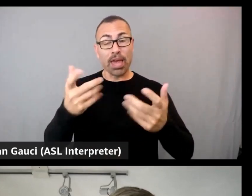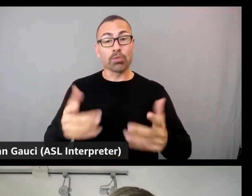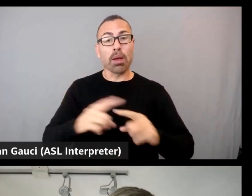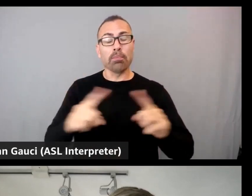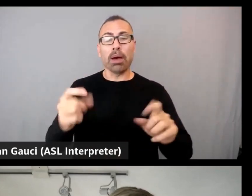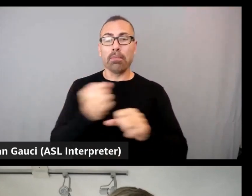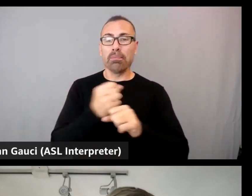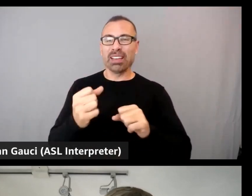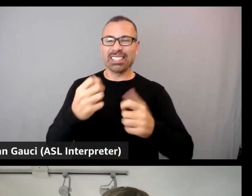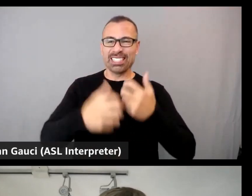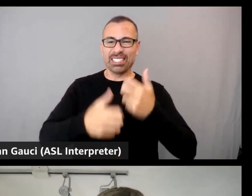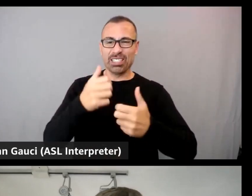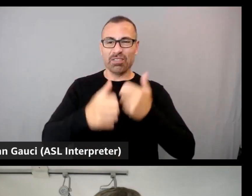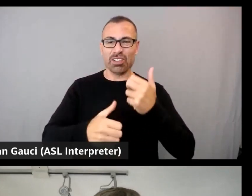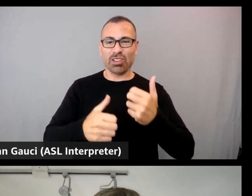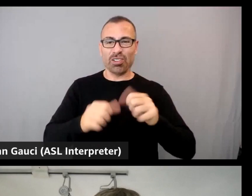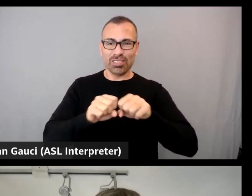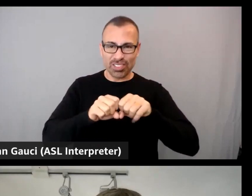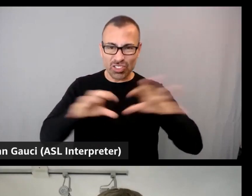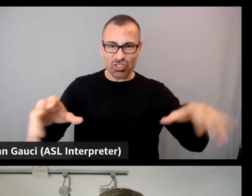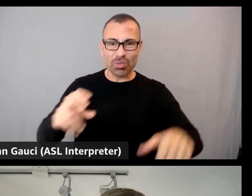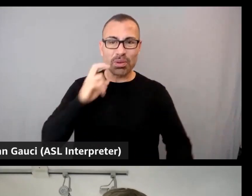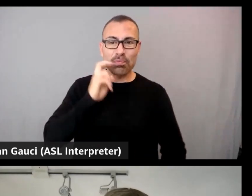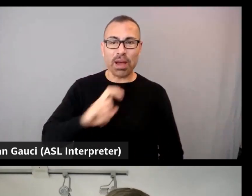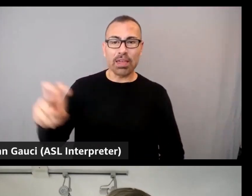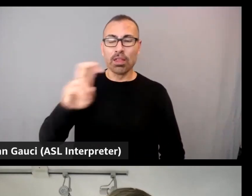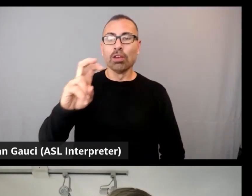And the problem, if you cannot distribute